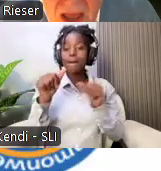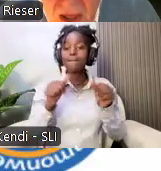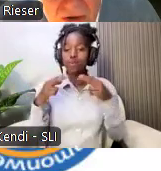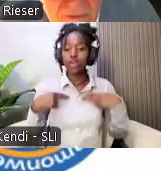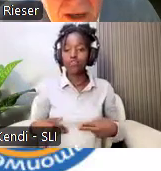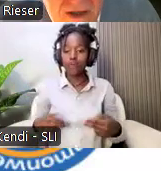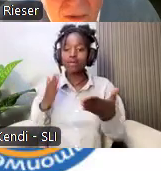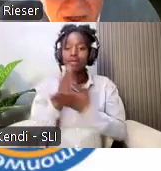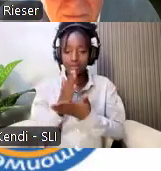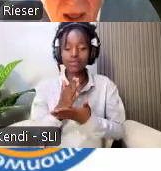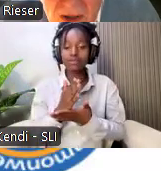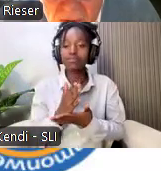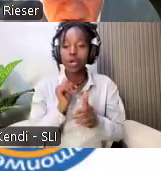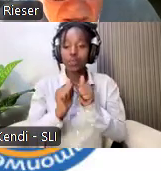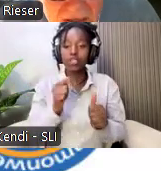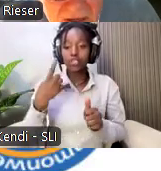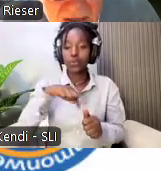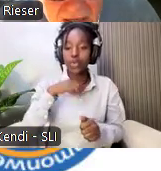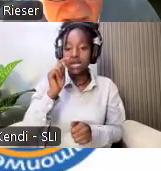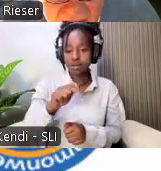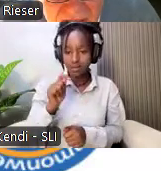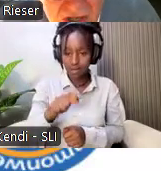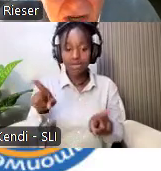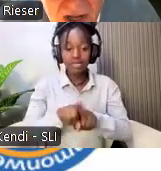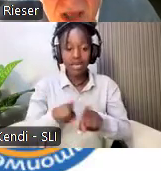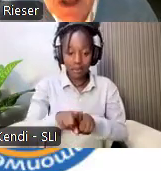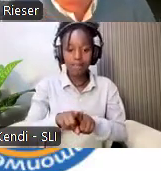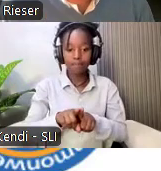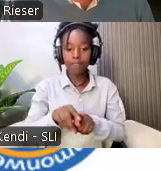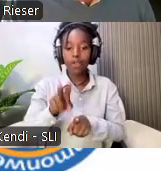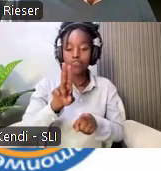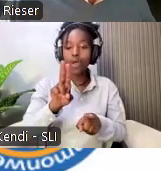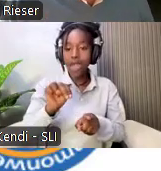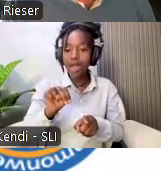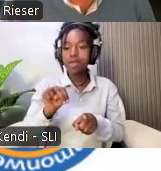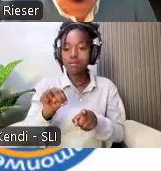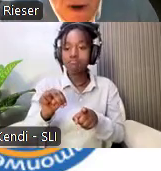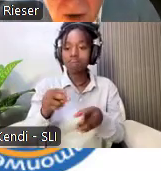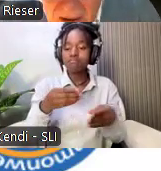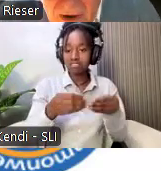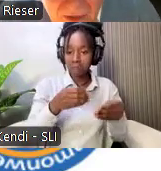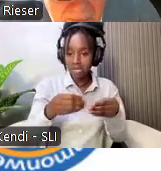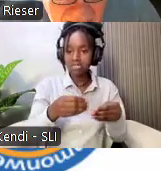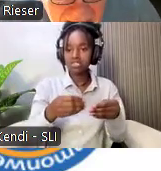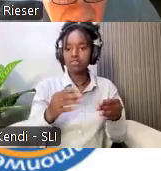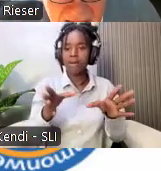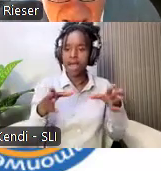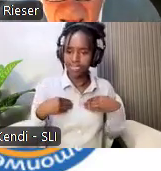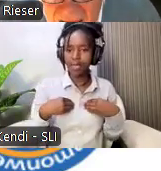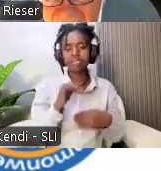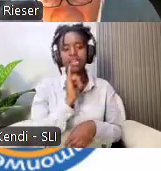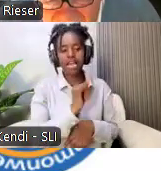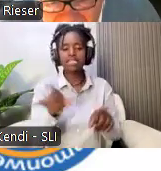convention. And those have been adopted by the European Disability Strategy, the African Disability Protocol, and a number of other